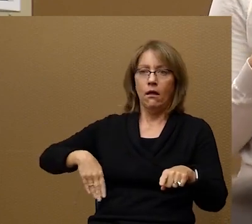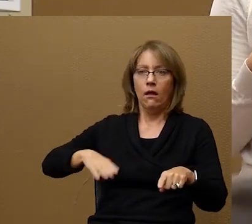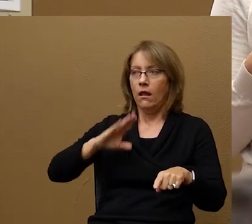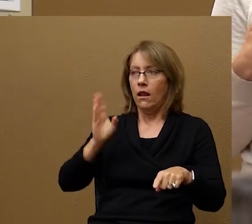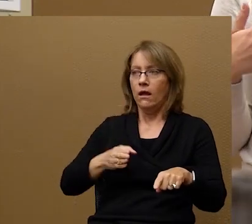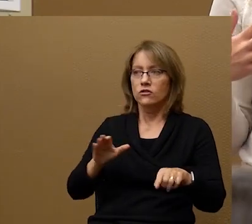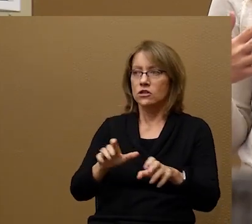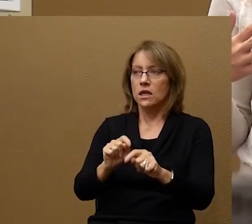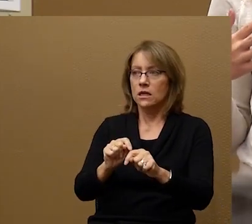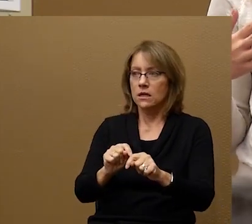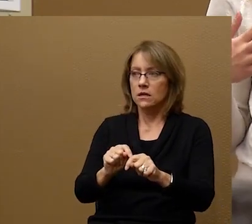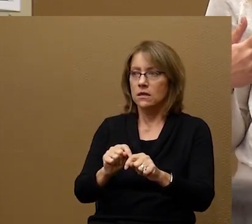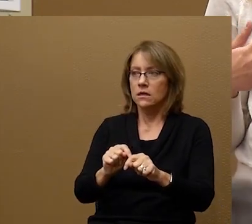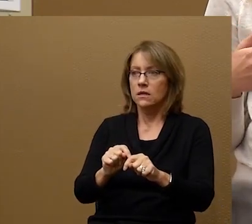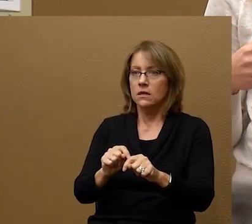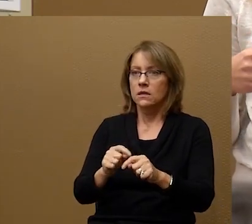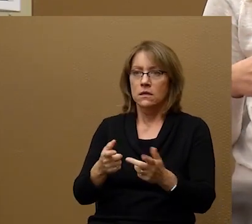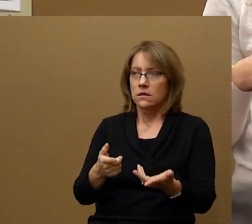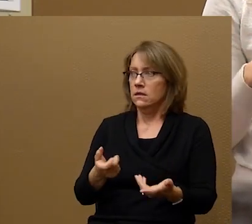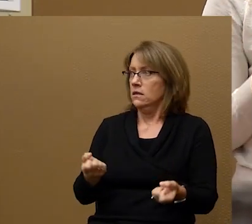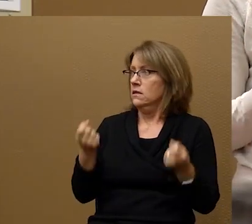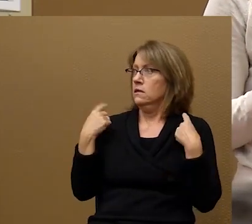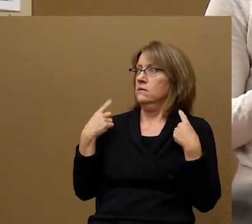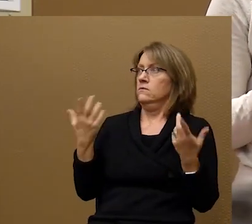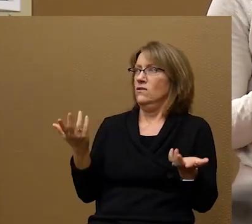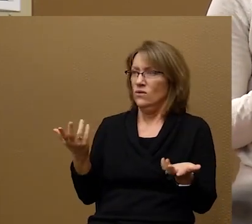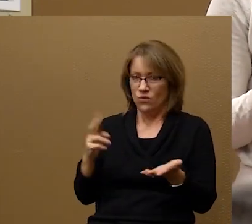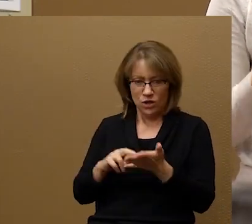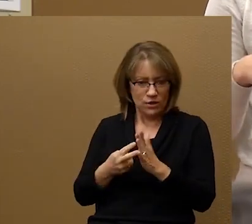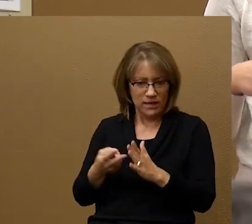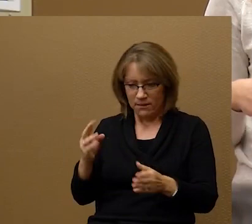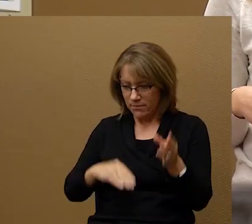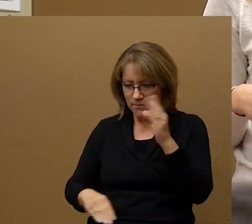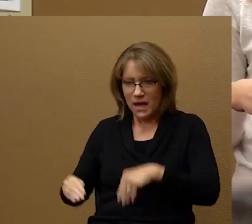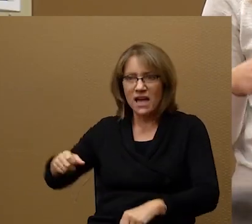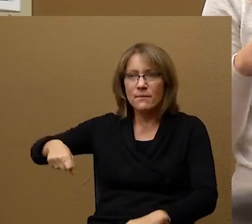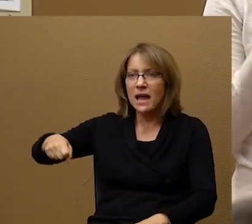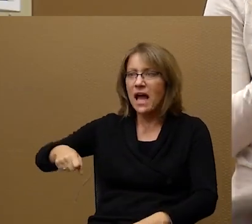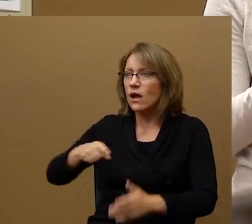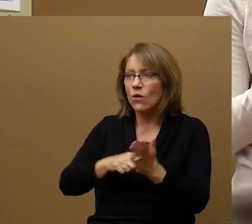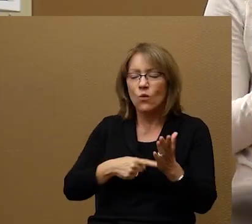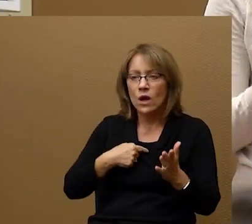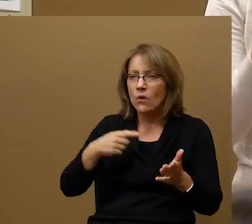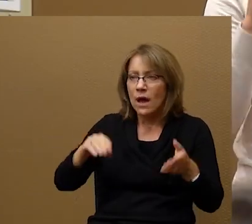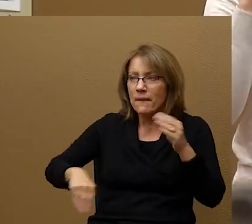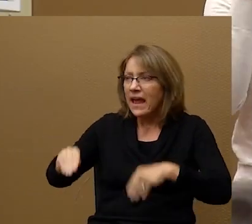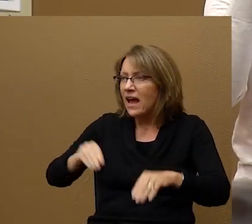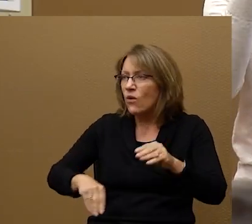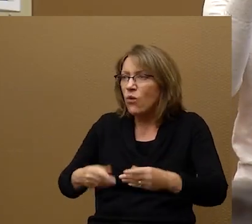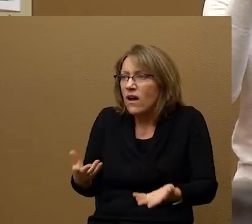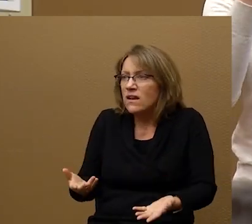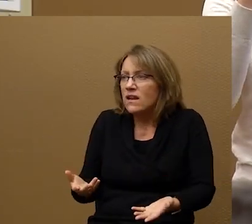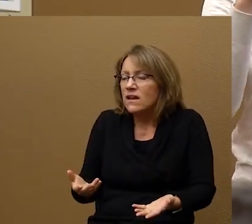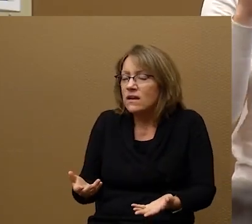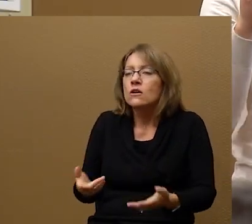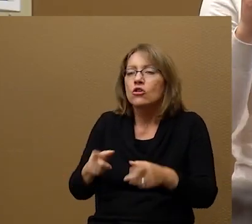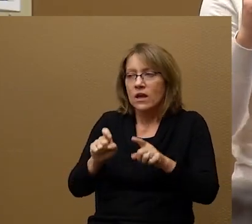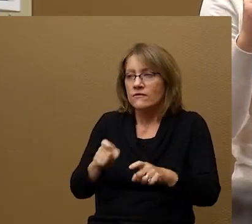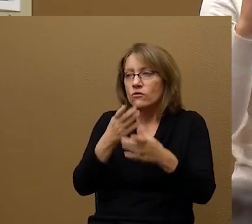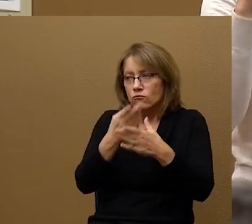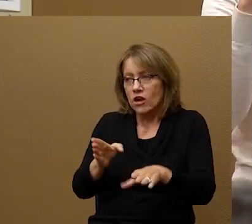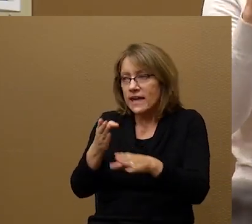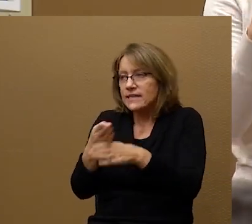3 tasks just didn't make sense. What do you mean pack a bag? What do I pack? I don't know. So breaking down